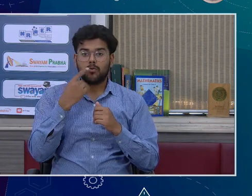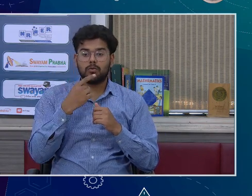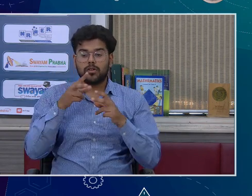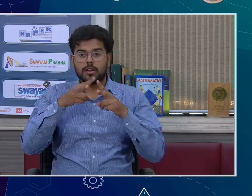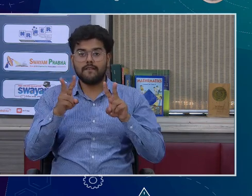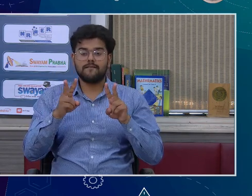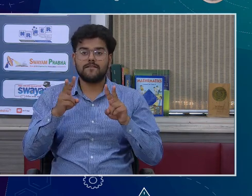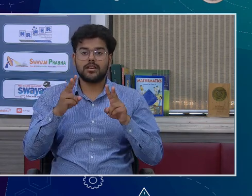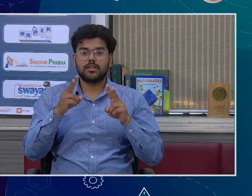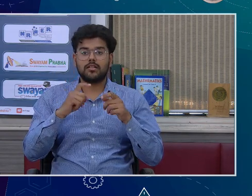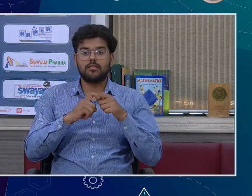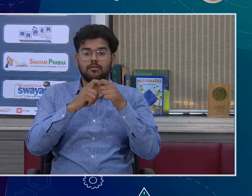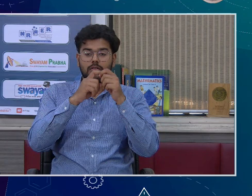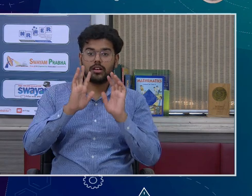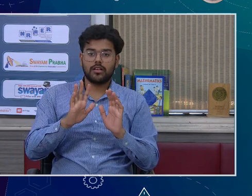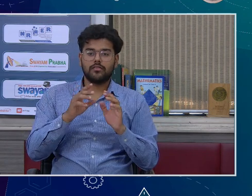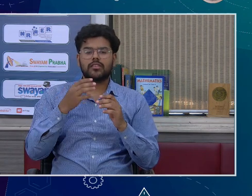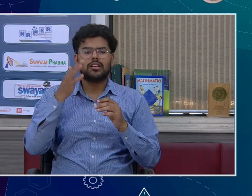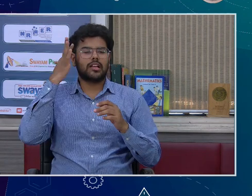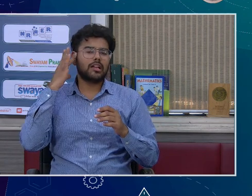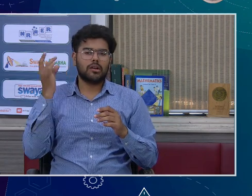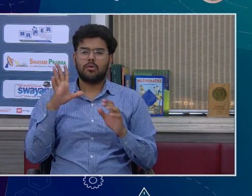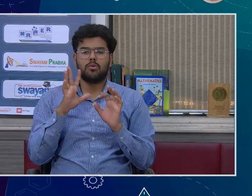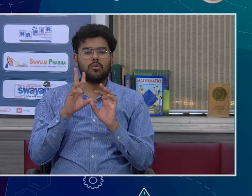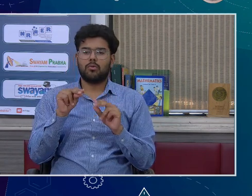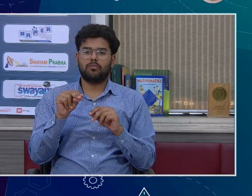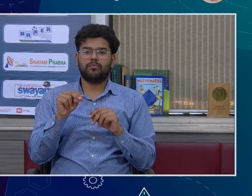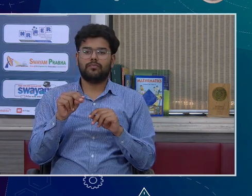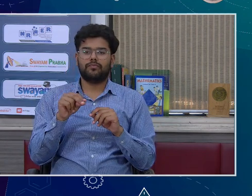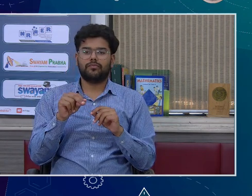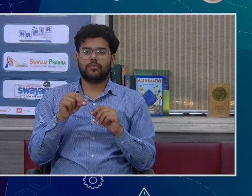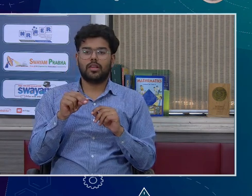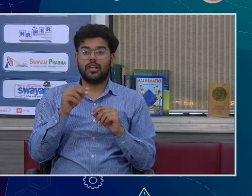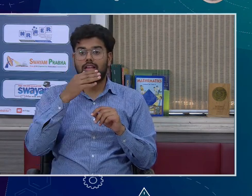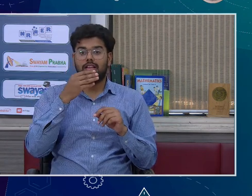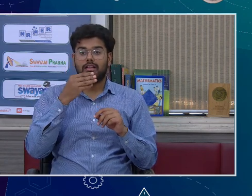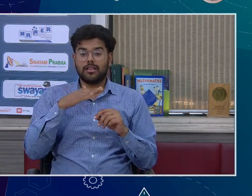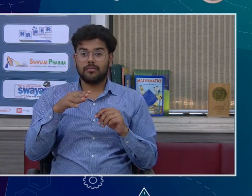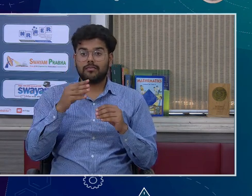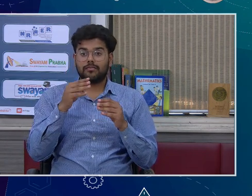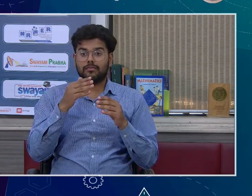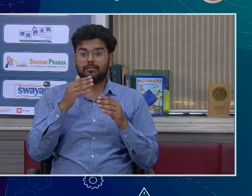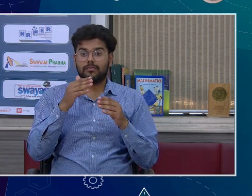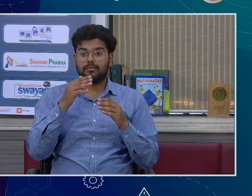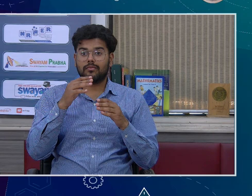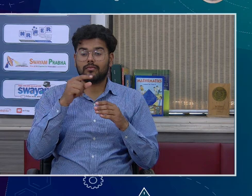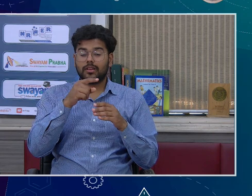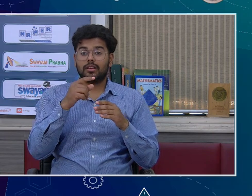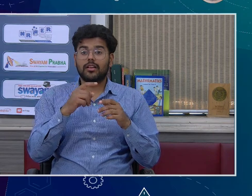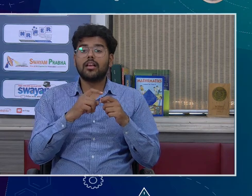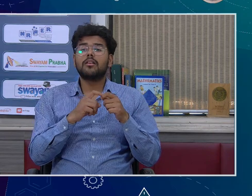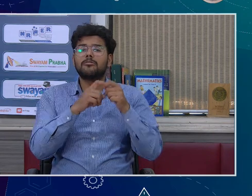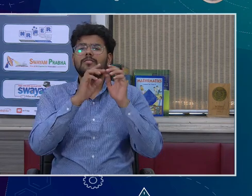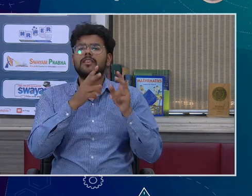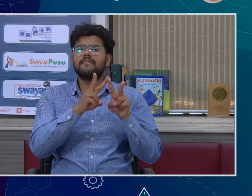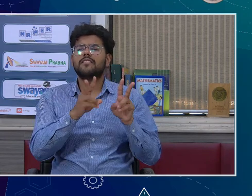ability. So instead of ignoring the child, that child may be good at something else. Bring mm-hmm. that child to that level, understand that what he